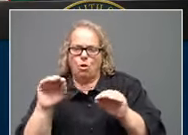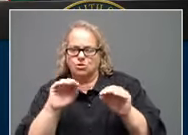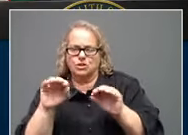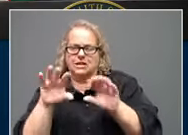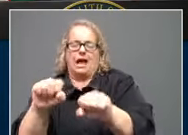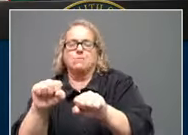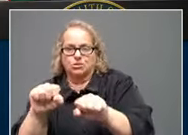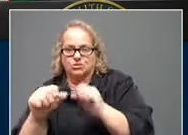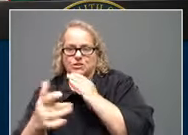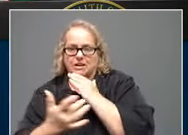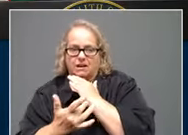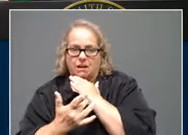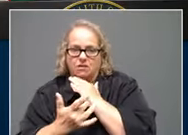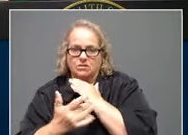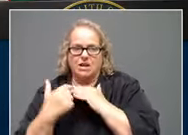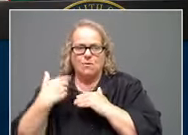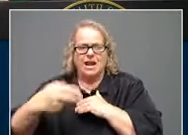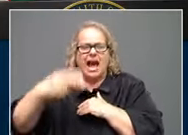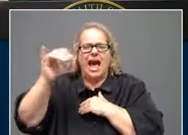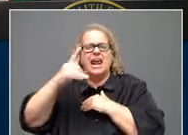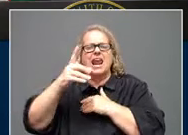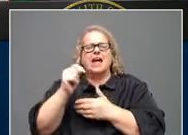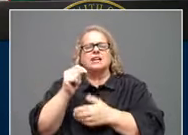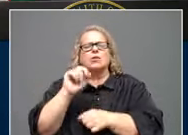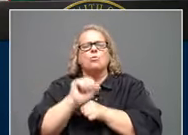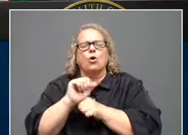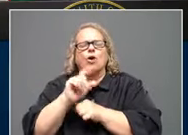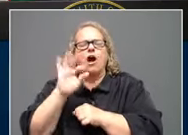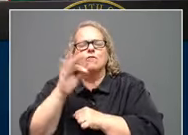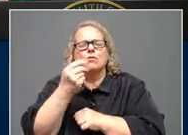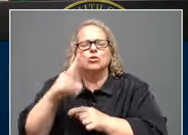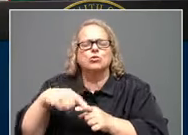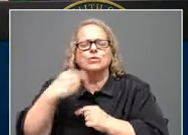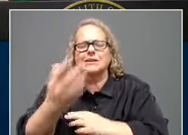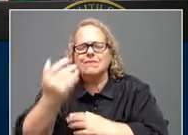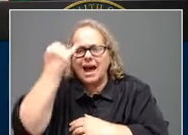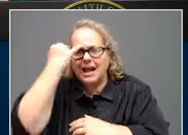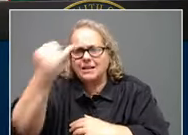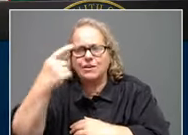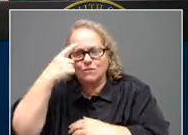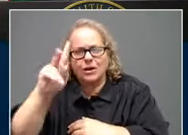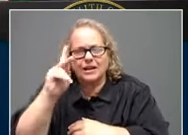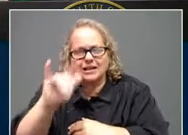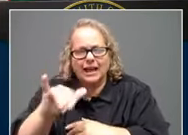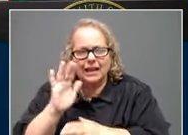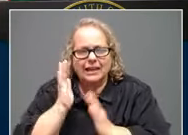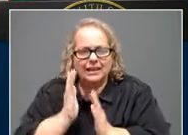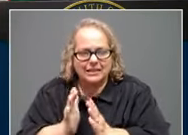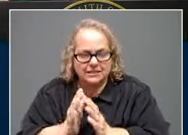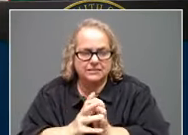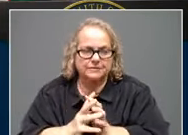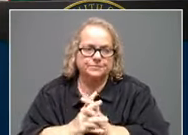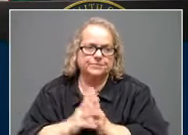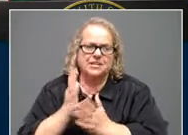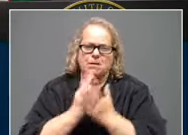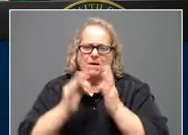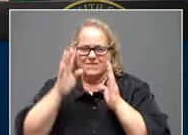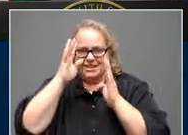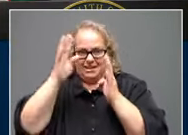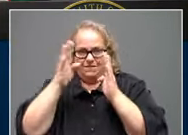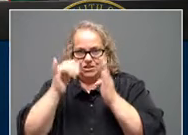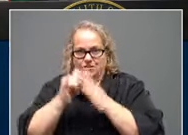highlight the work of just a couple of them, again, to give an idea for Kentuckians about some of the innovation that's going